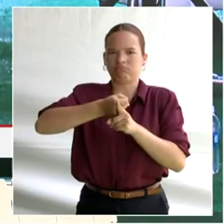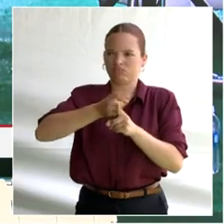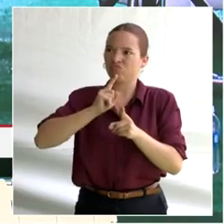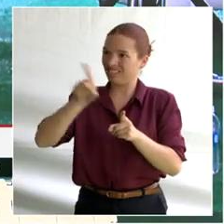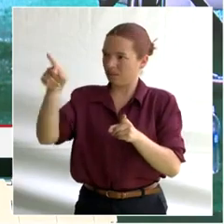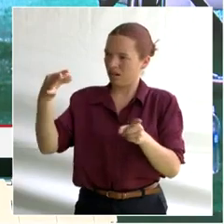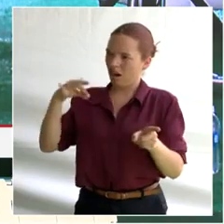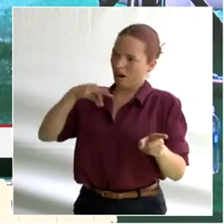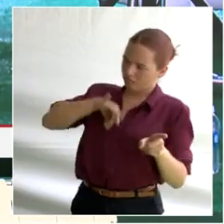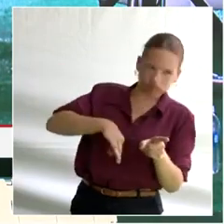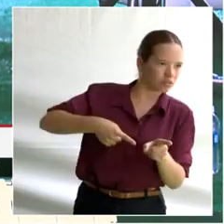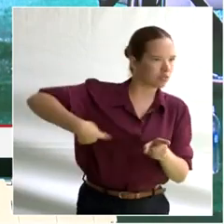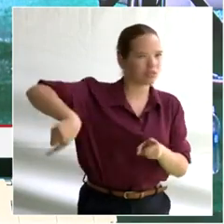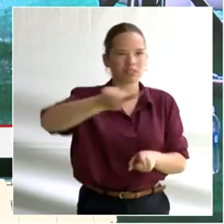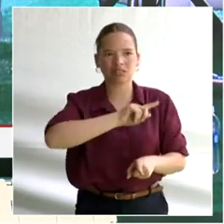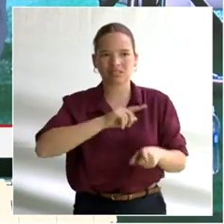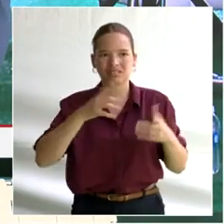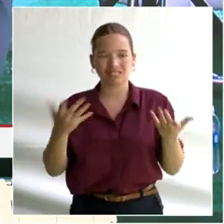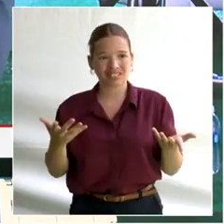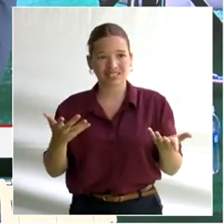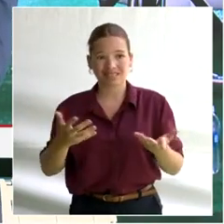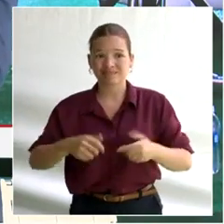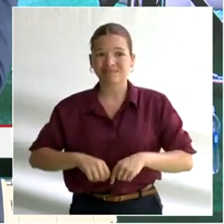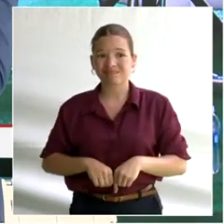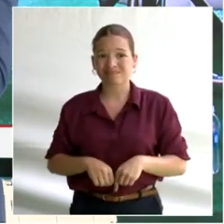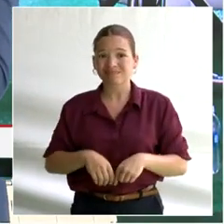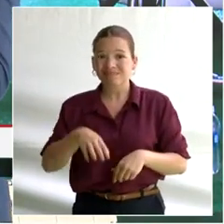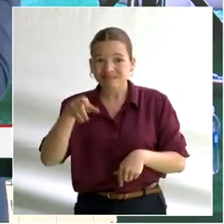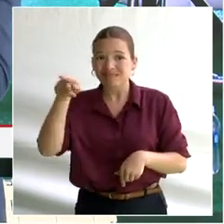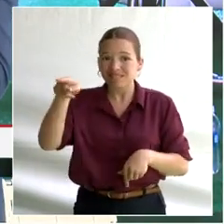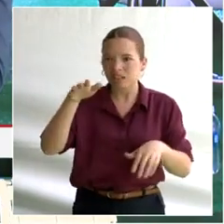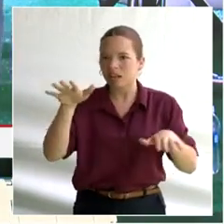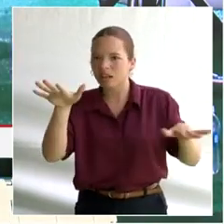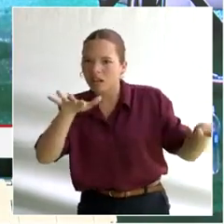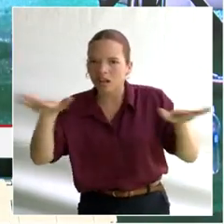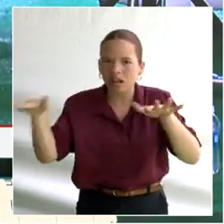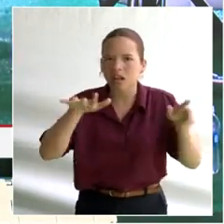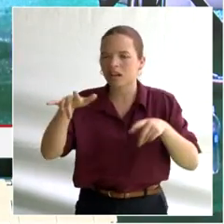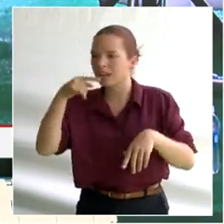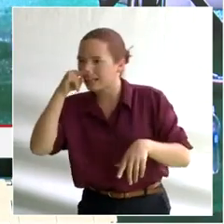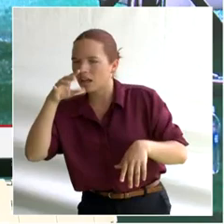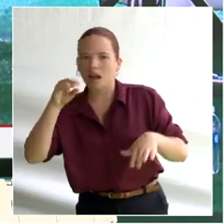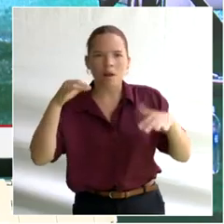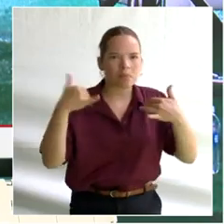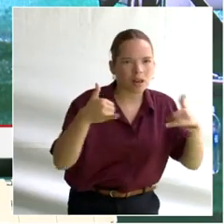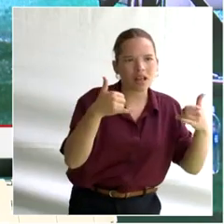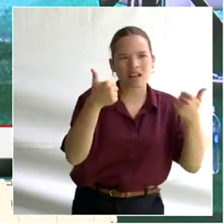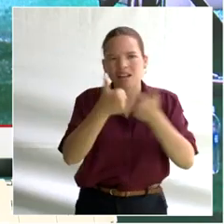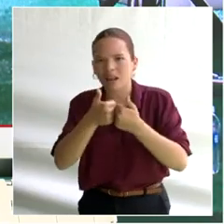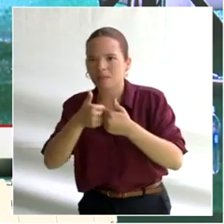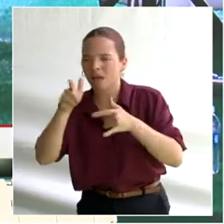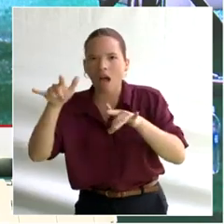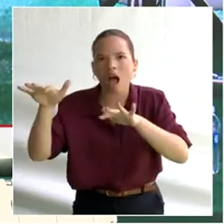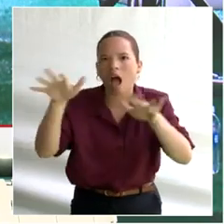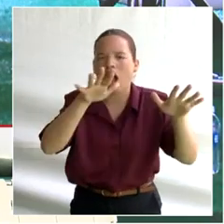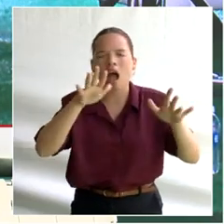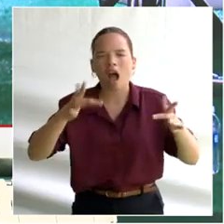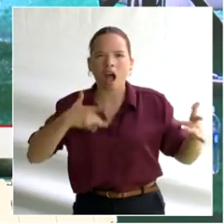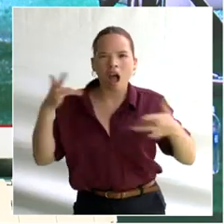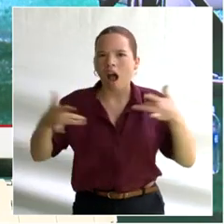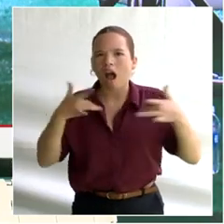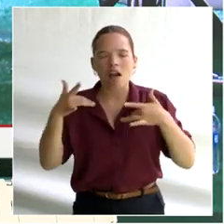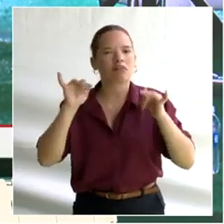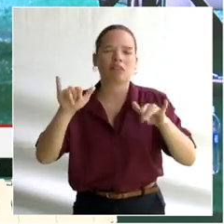see their kids everywhere. You'll see them here today. They've done amazing work for decades, and we're really proud to be your partner. So where's John Borden?